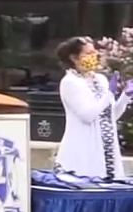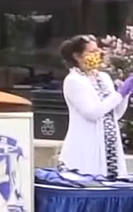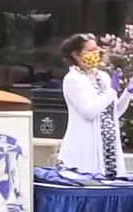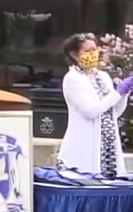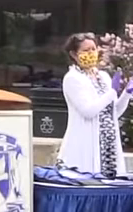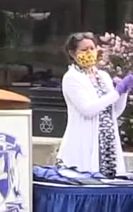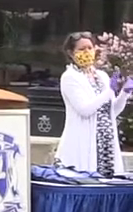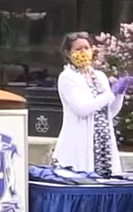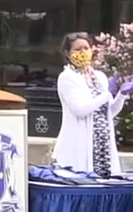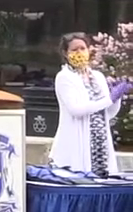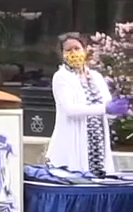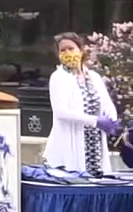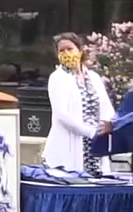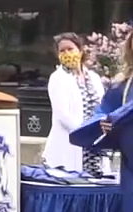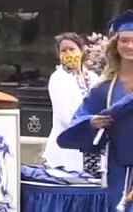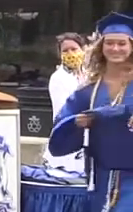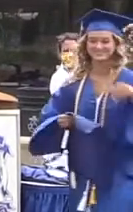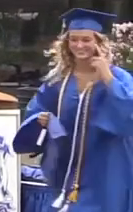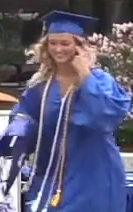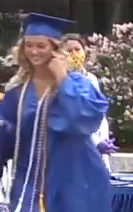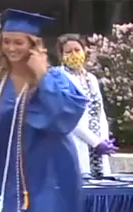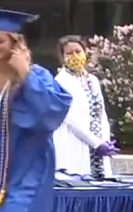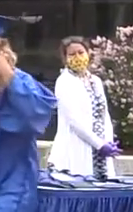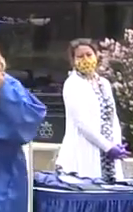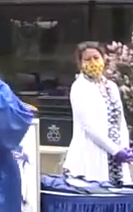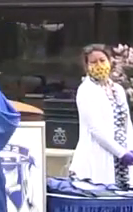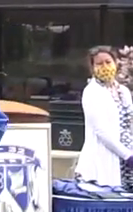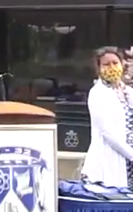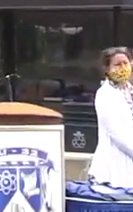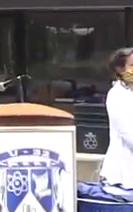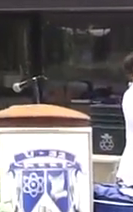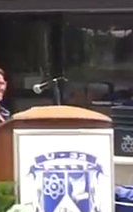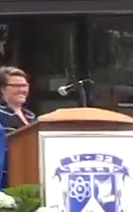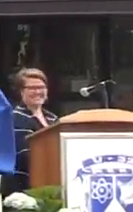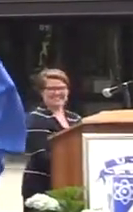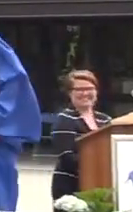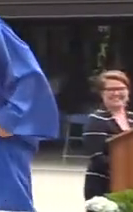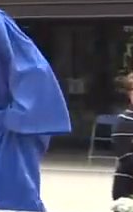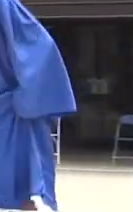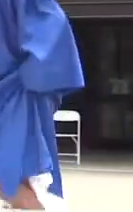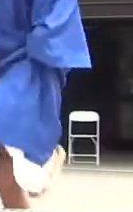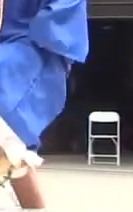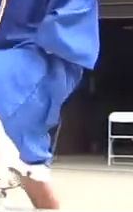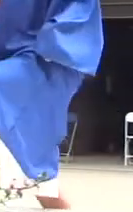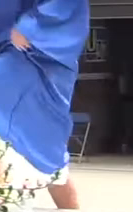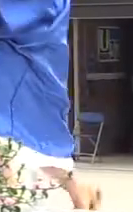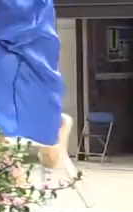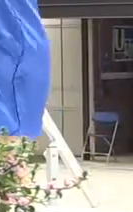Woo! Gracias.